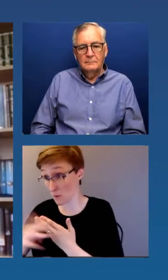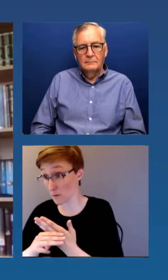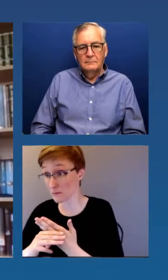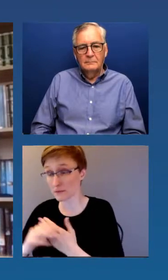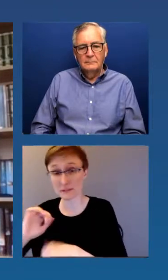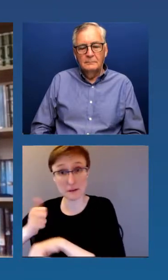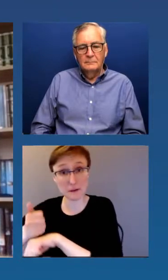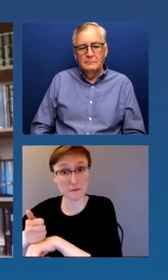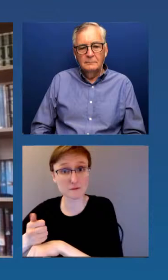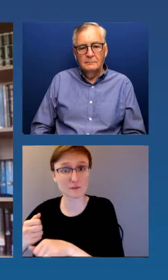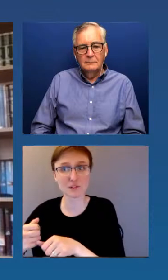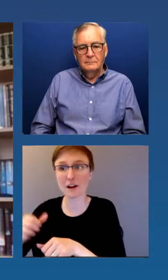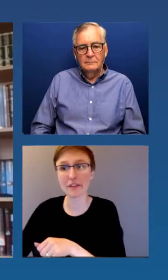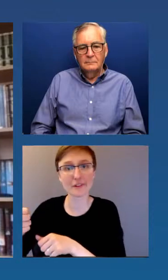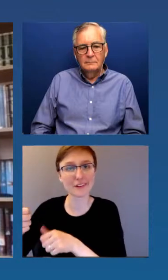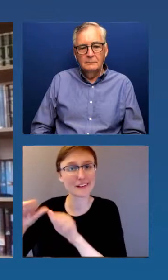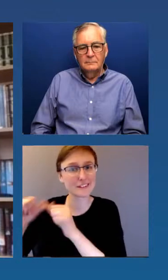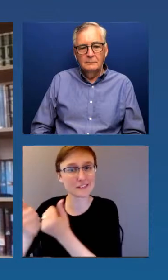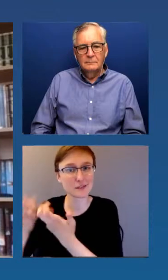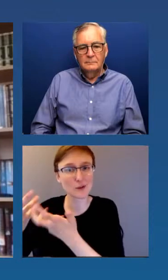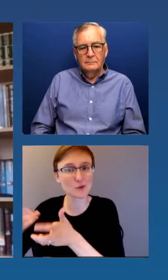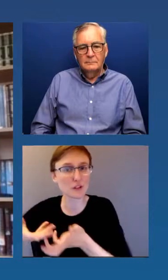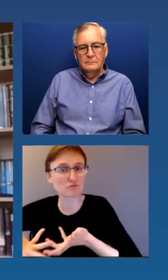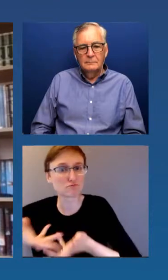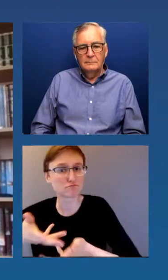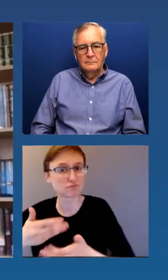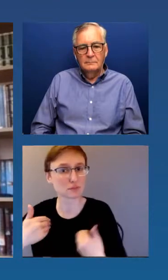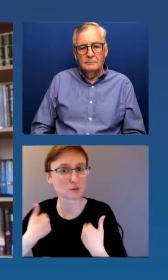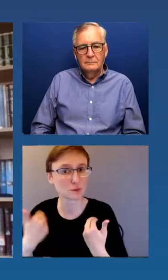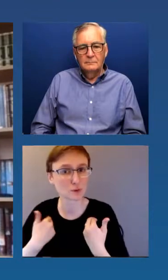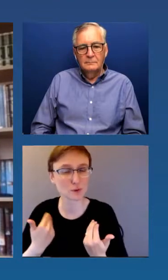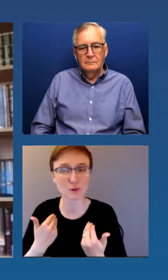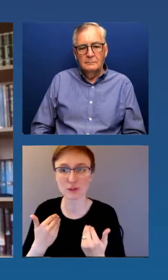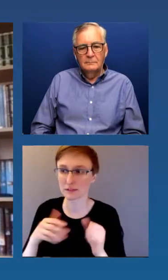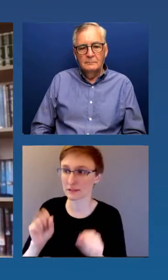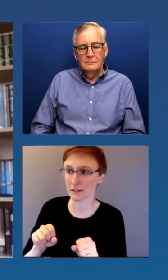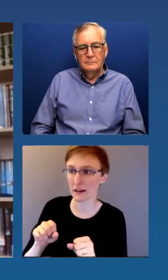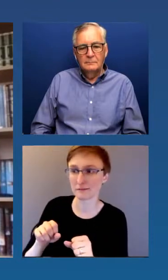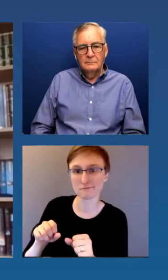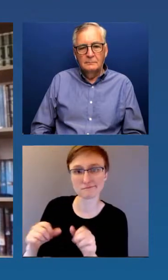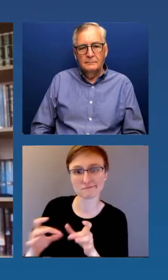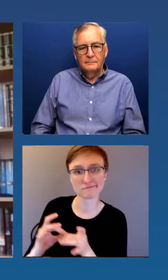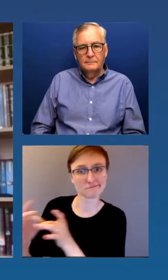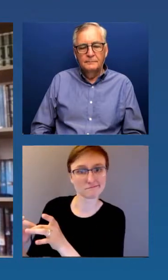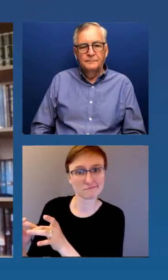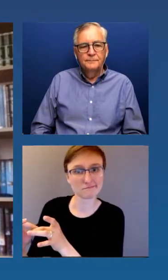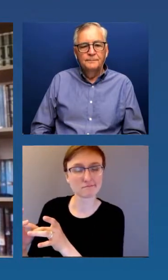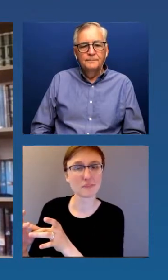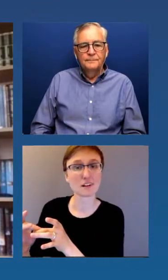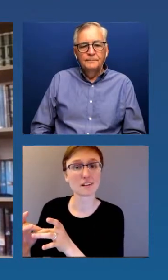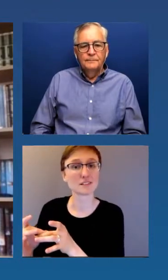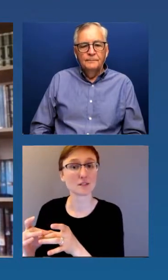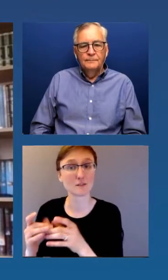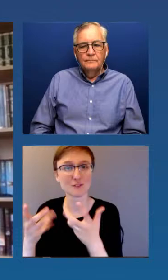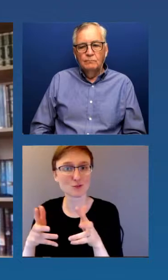youth-serving agencies to go where youth are at, to you know, speak their language. We've done some things on Instagram